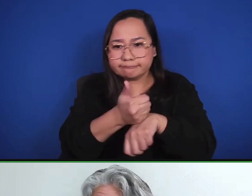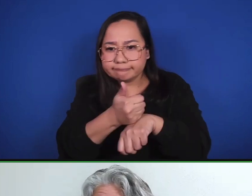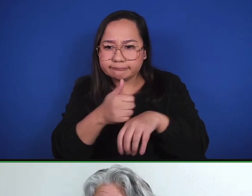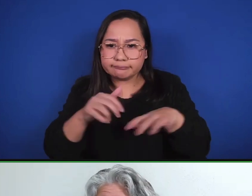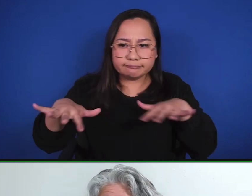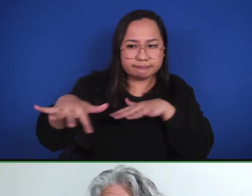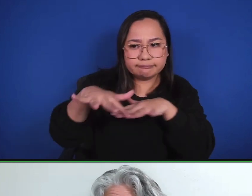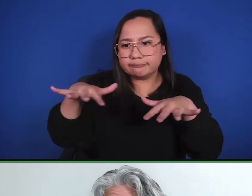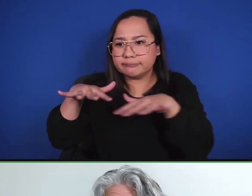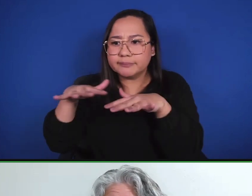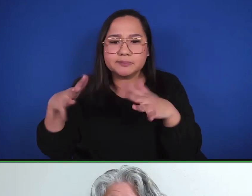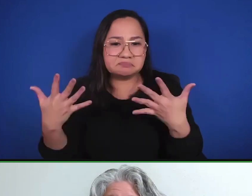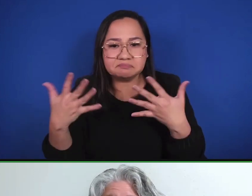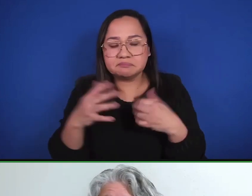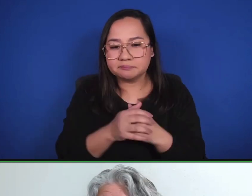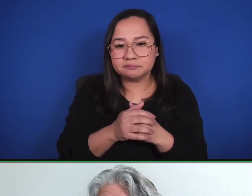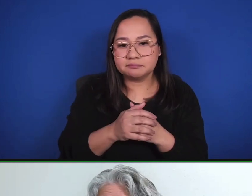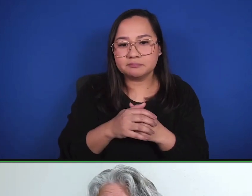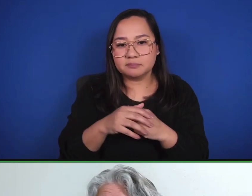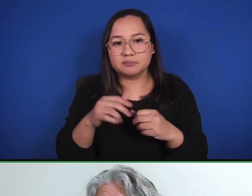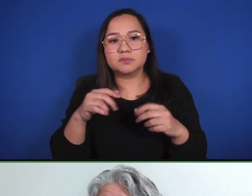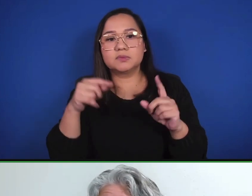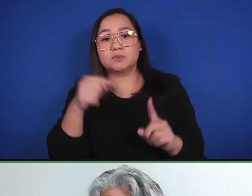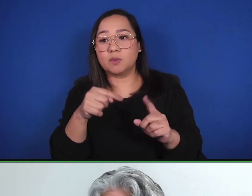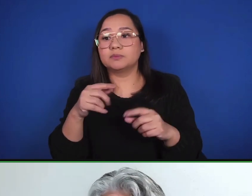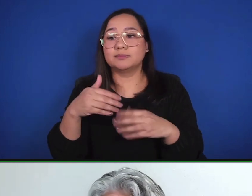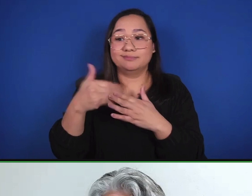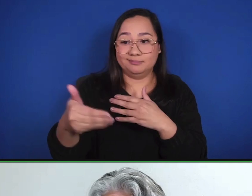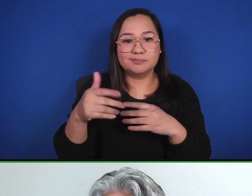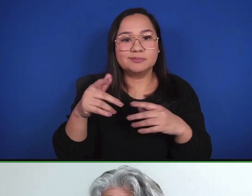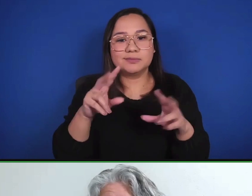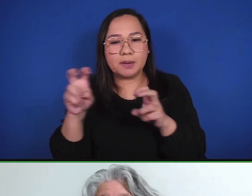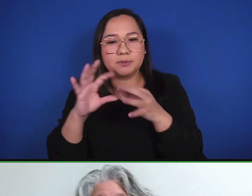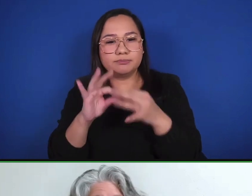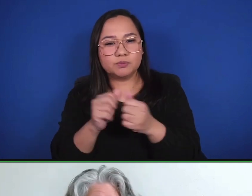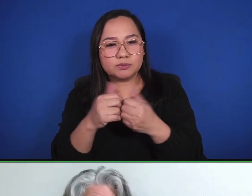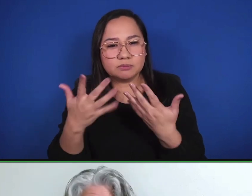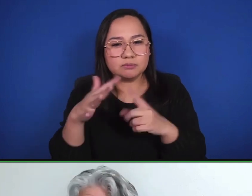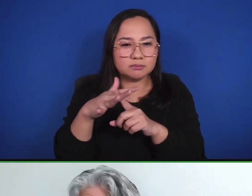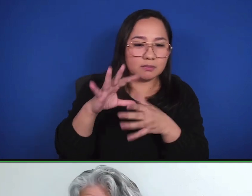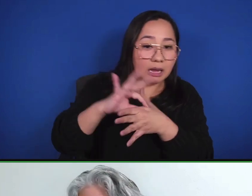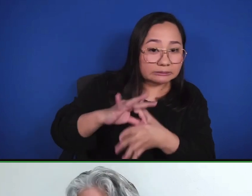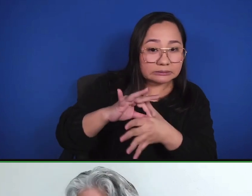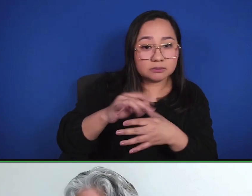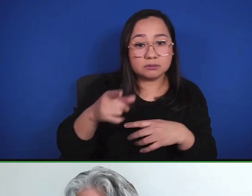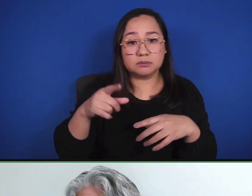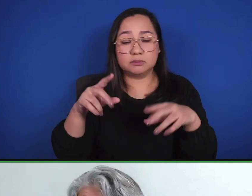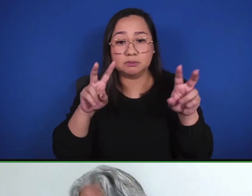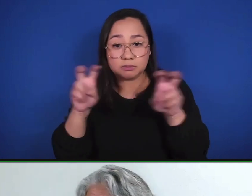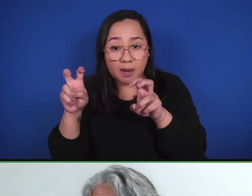this a topic, this class, something that the student is very familiar with? Is this a class that they've never